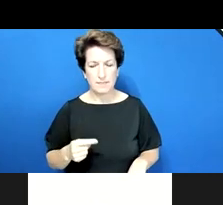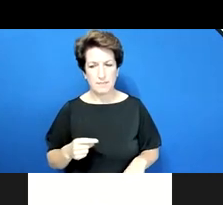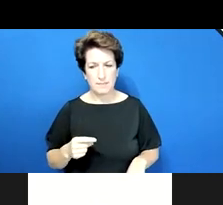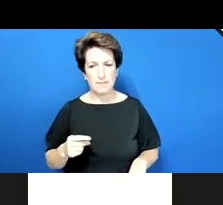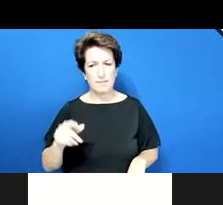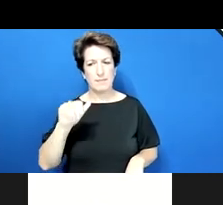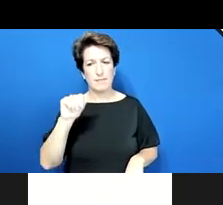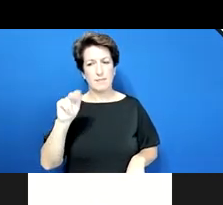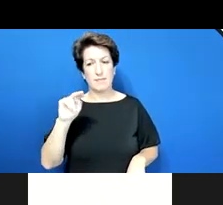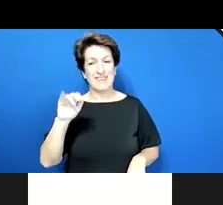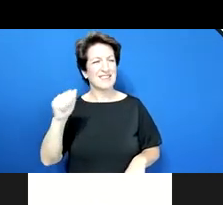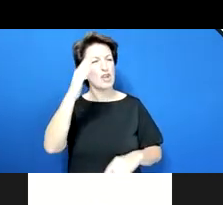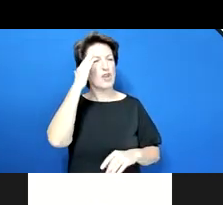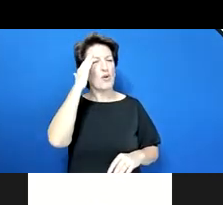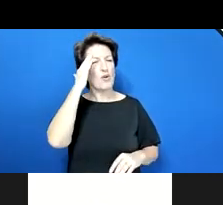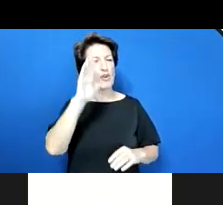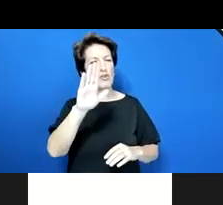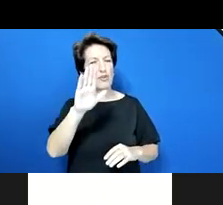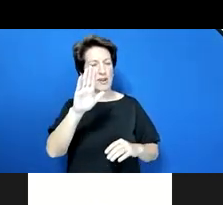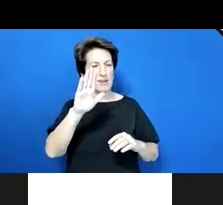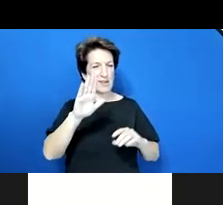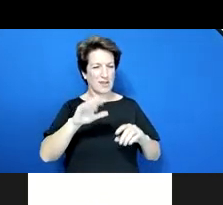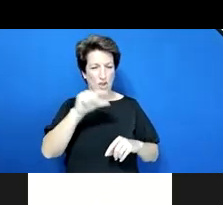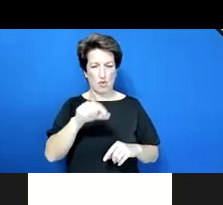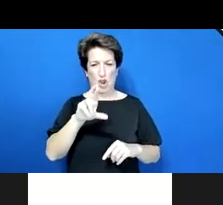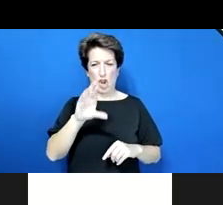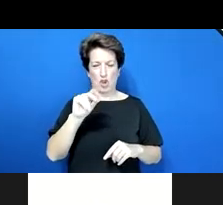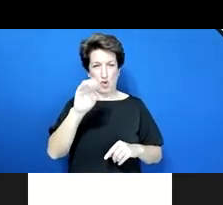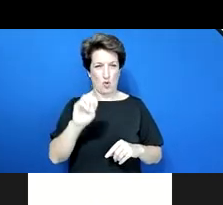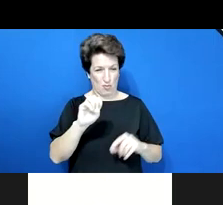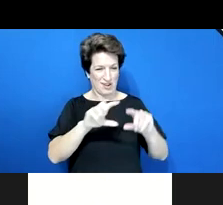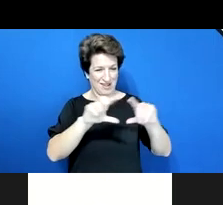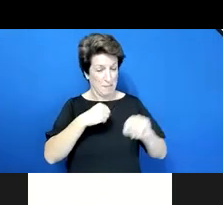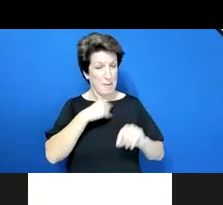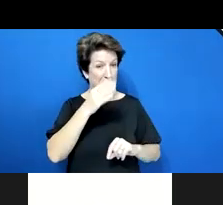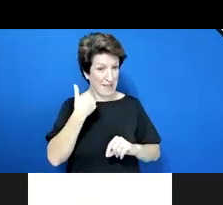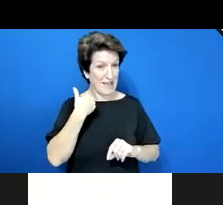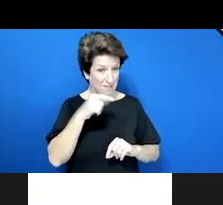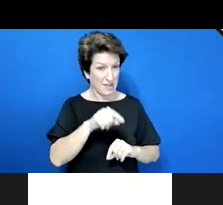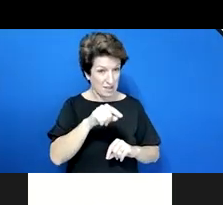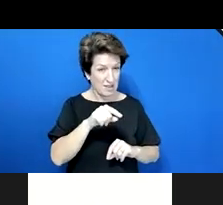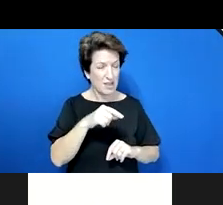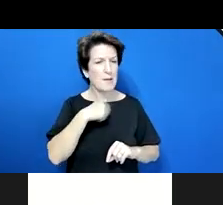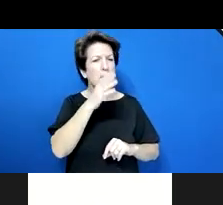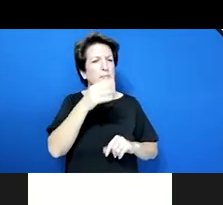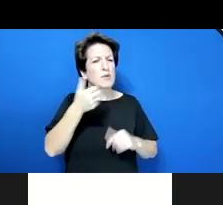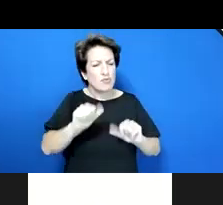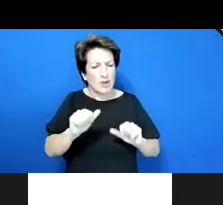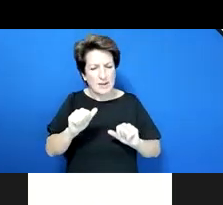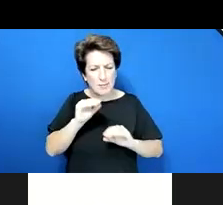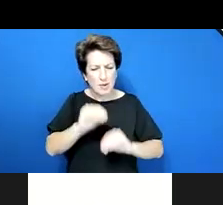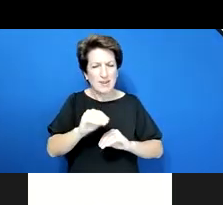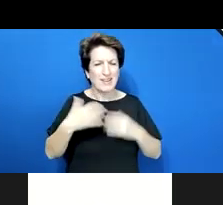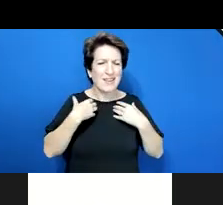proof, and it has like your information and the barcode. Yeah. But when she tries to do it, like put her information, like her health card number and